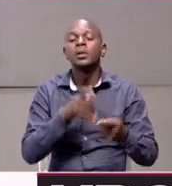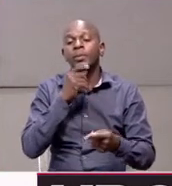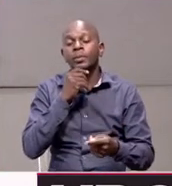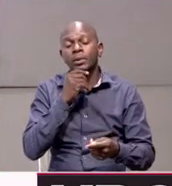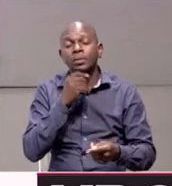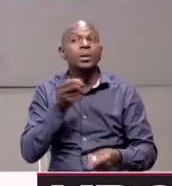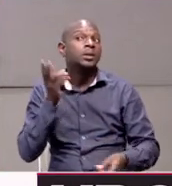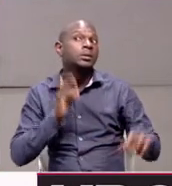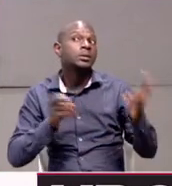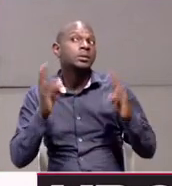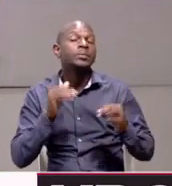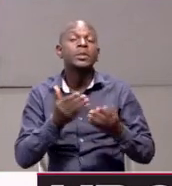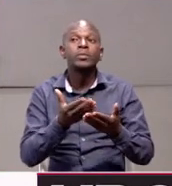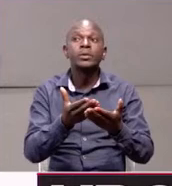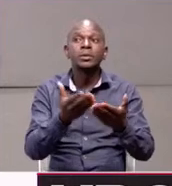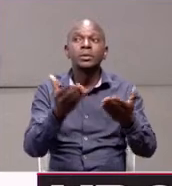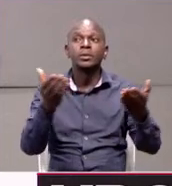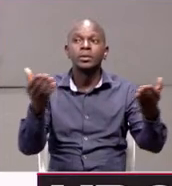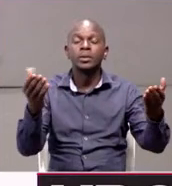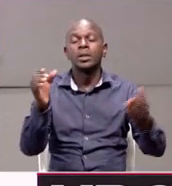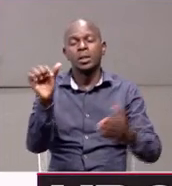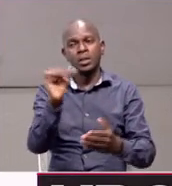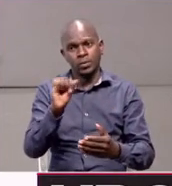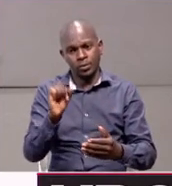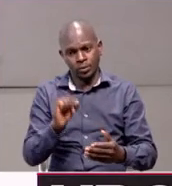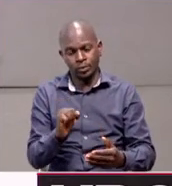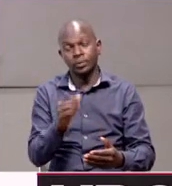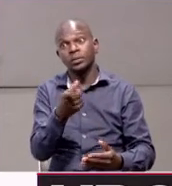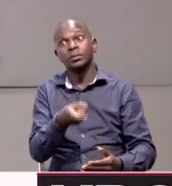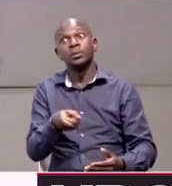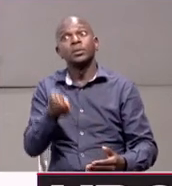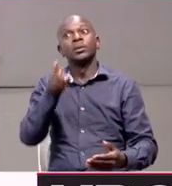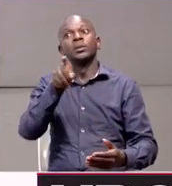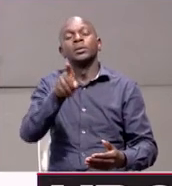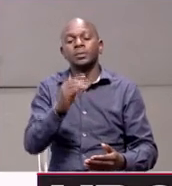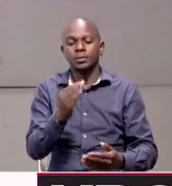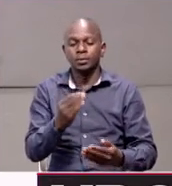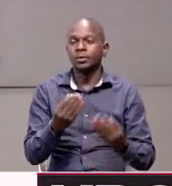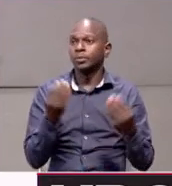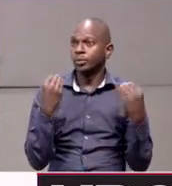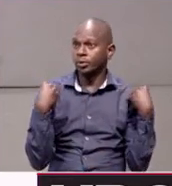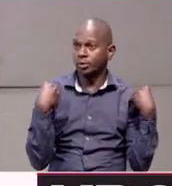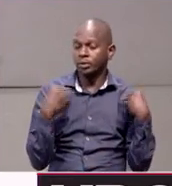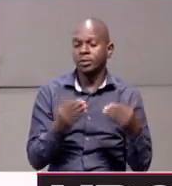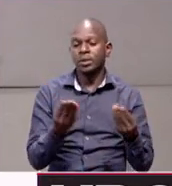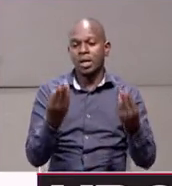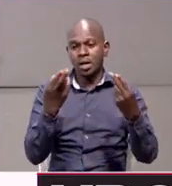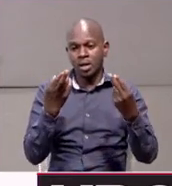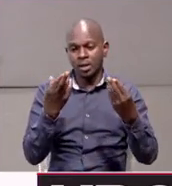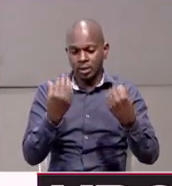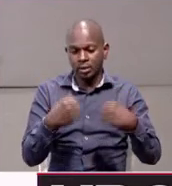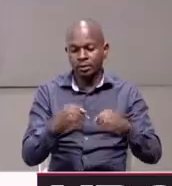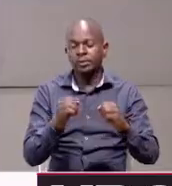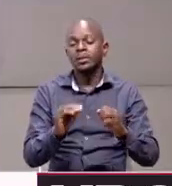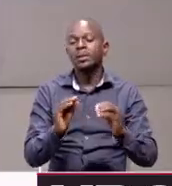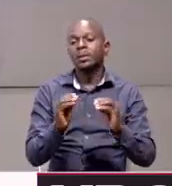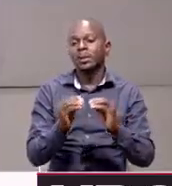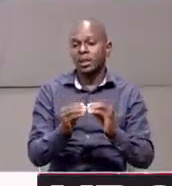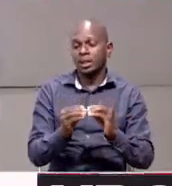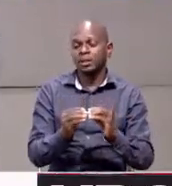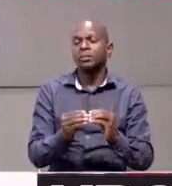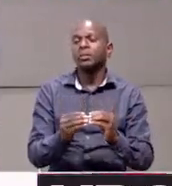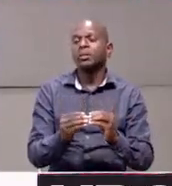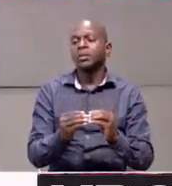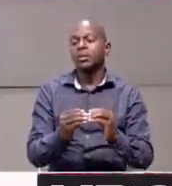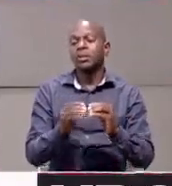listening to me out there, we cannot have Airtel Rising Stars or other sports activities when the young boys are not told about HIV AIDS.